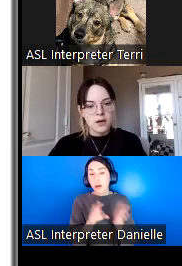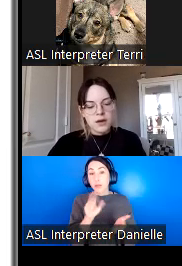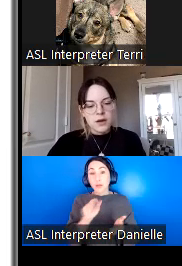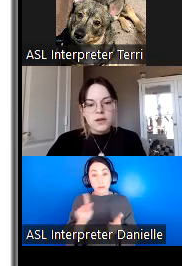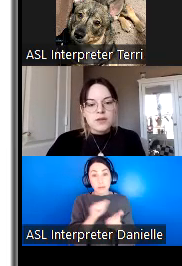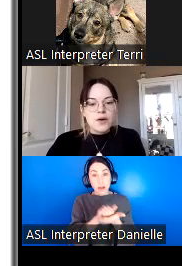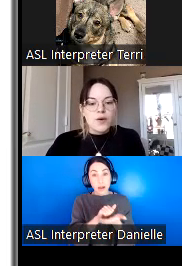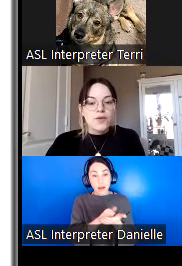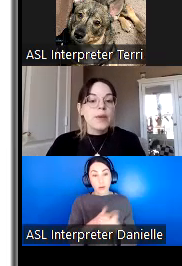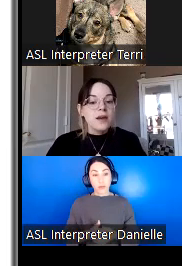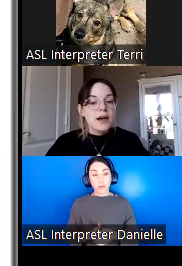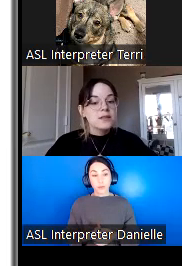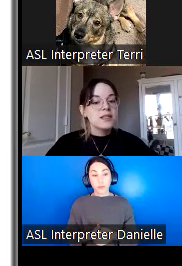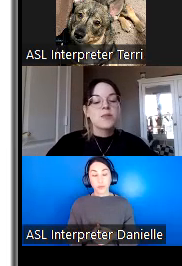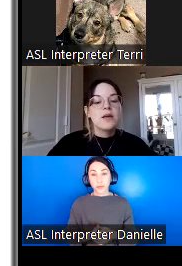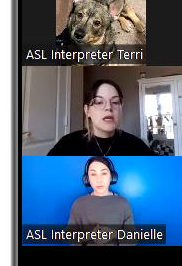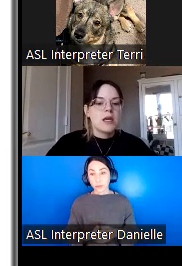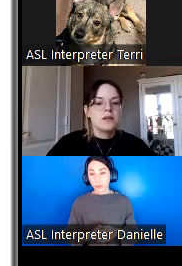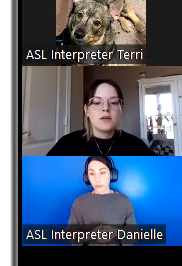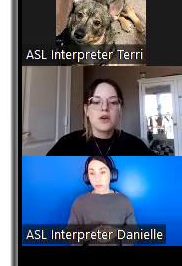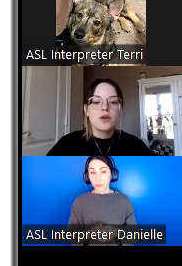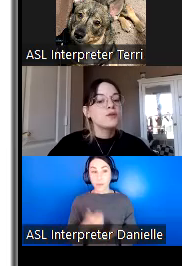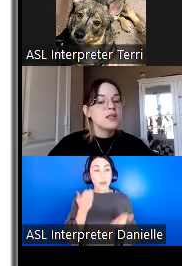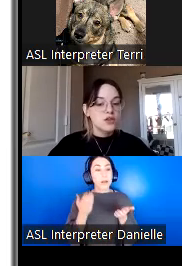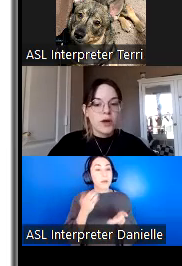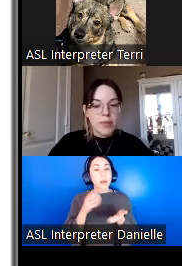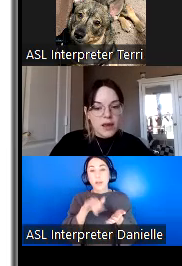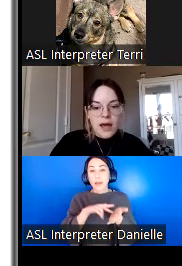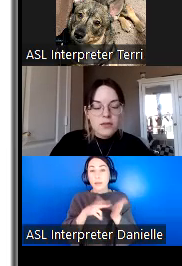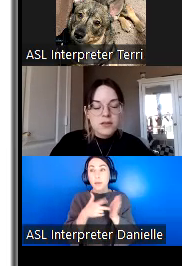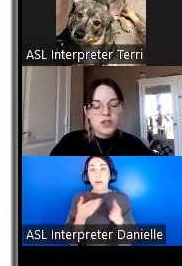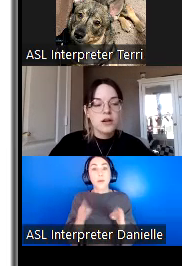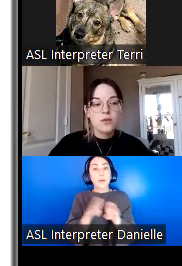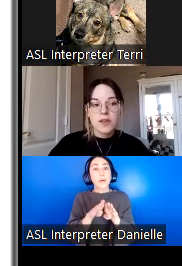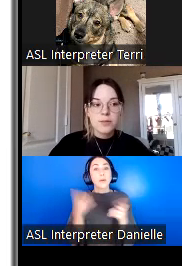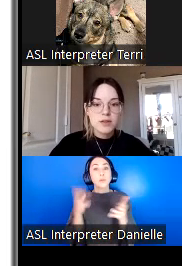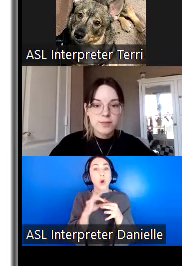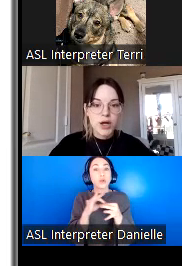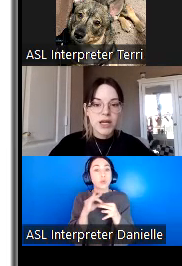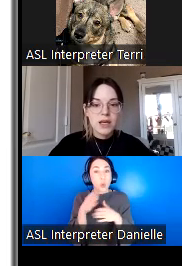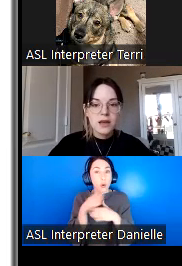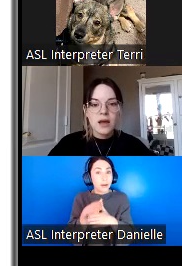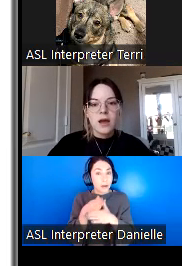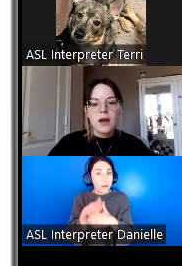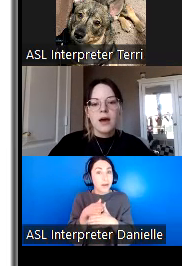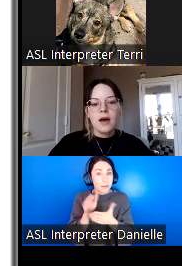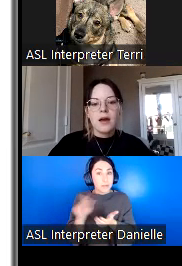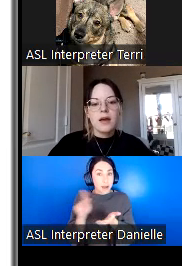accounts. So for bank accounts, this might mean closing joint bank accounts shared with an abusive